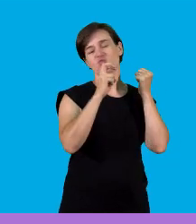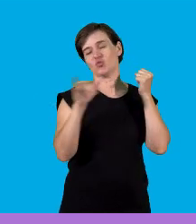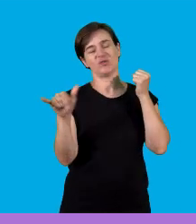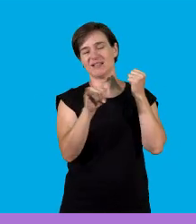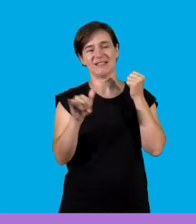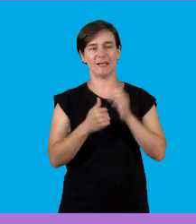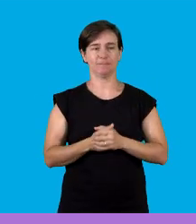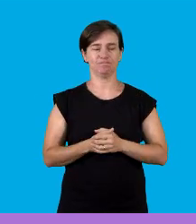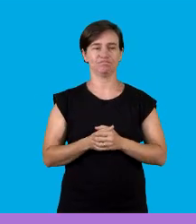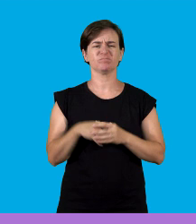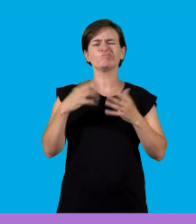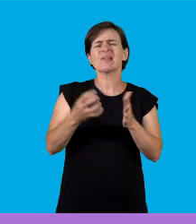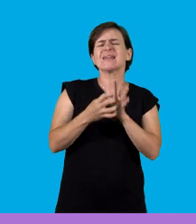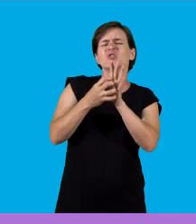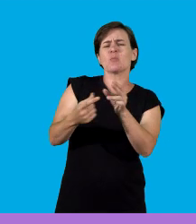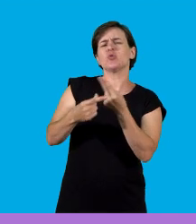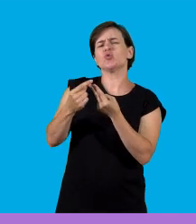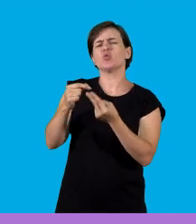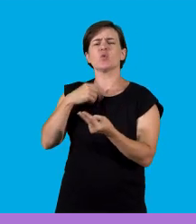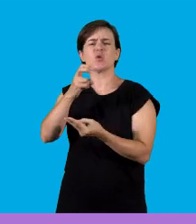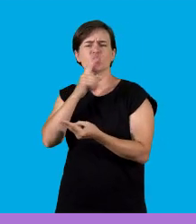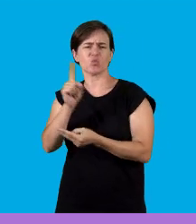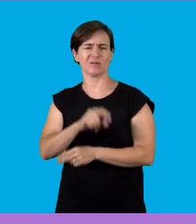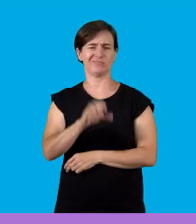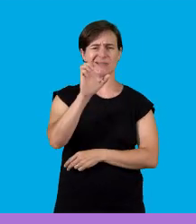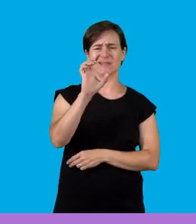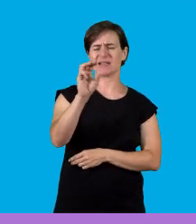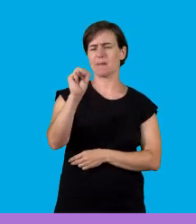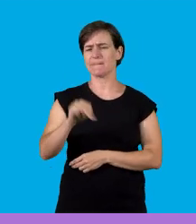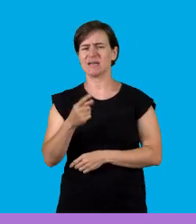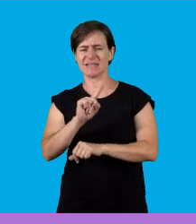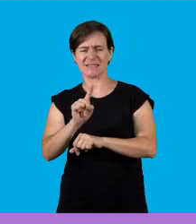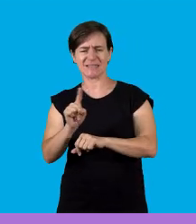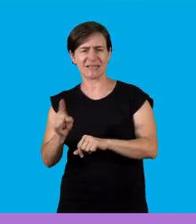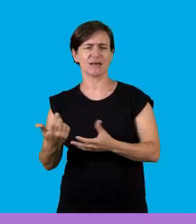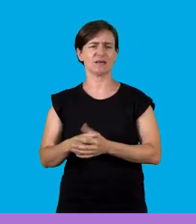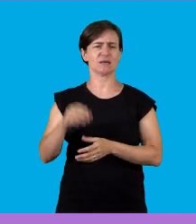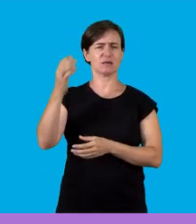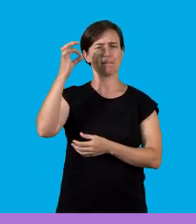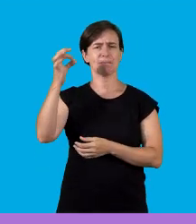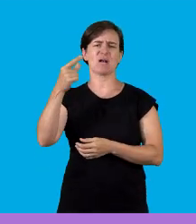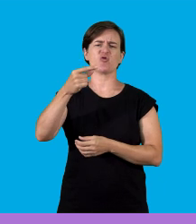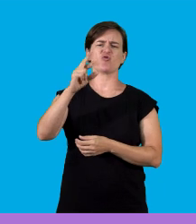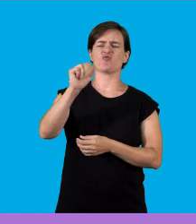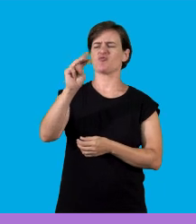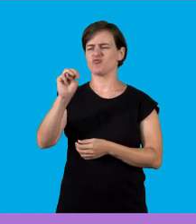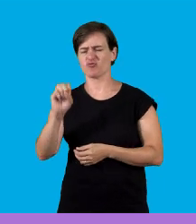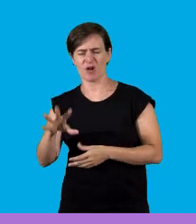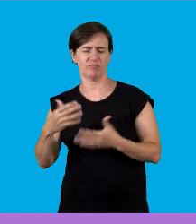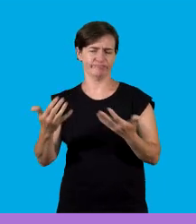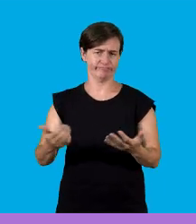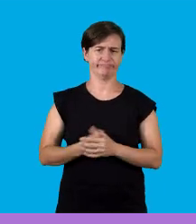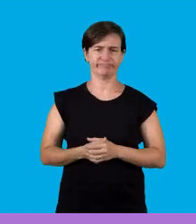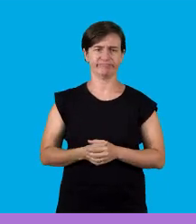Examples of units in the metric system is your centimeters, seconds, grams, etc. Then